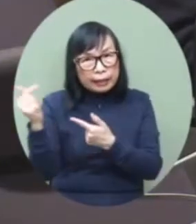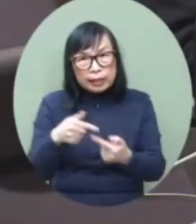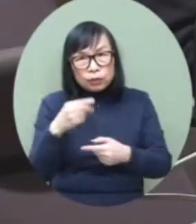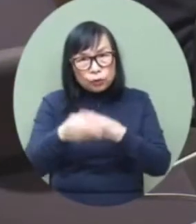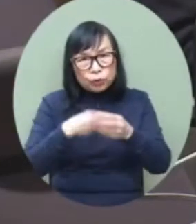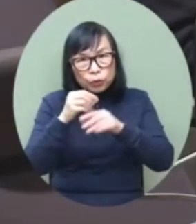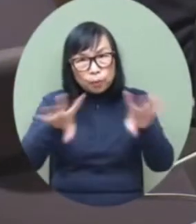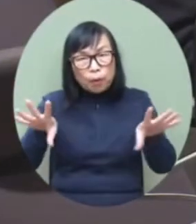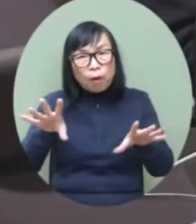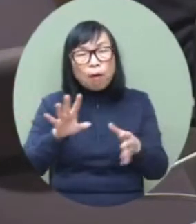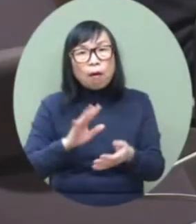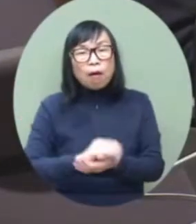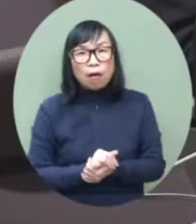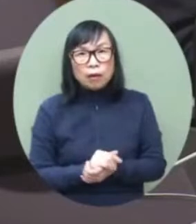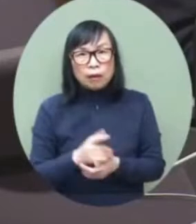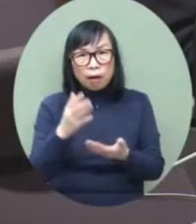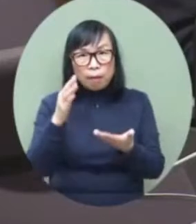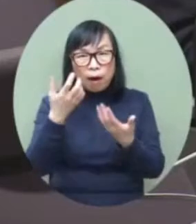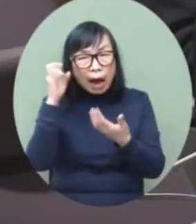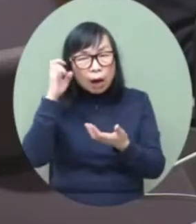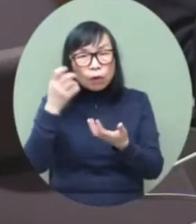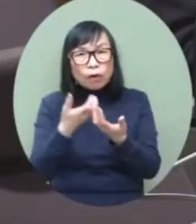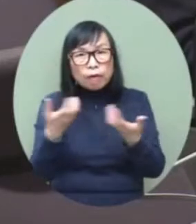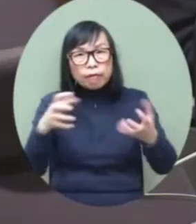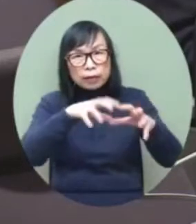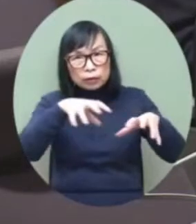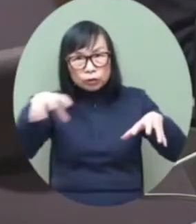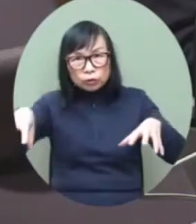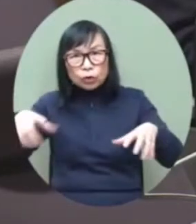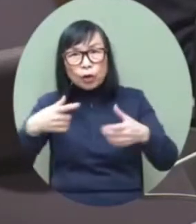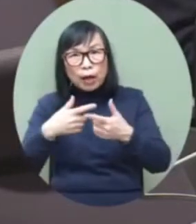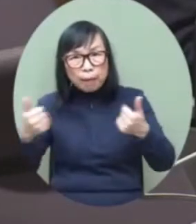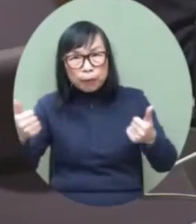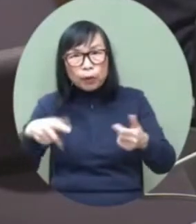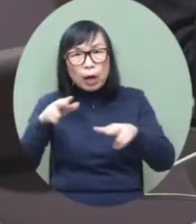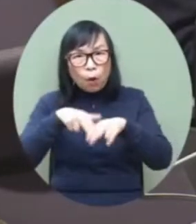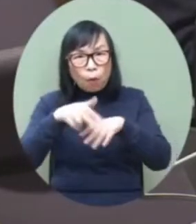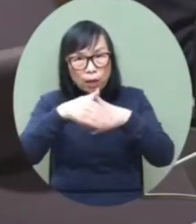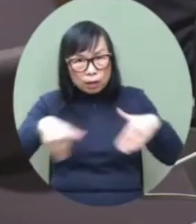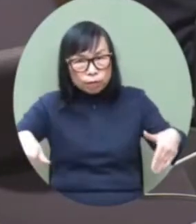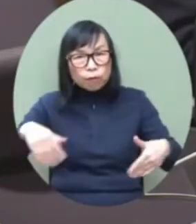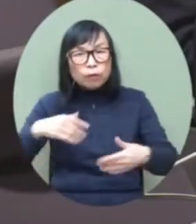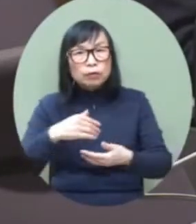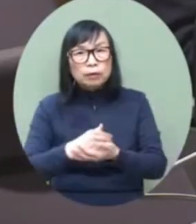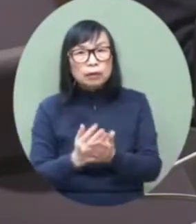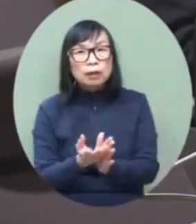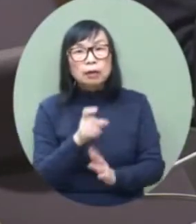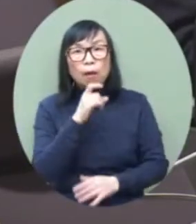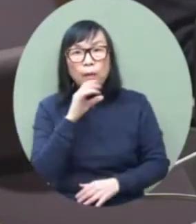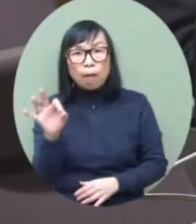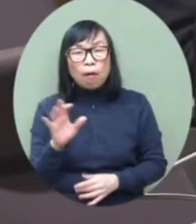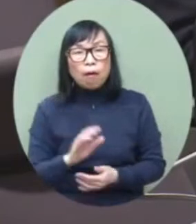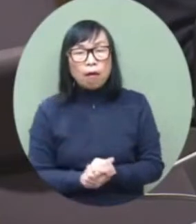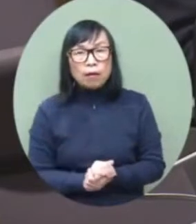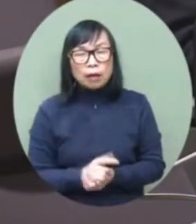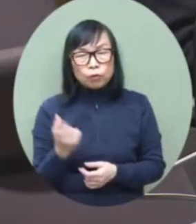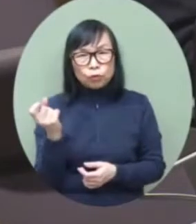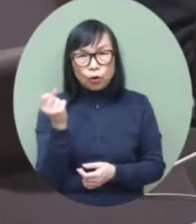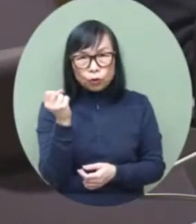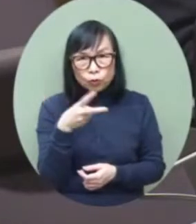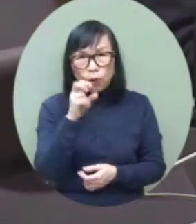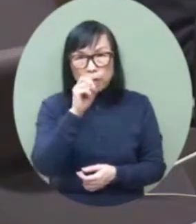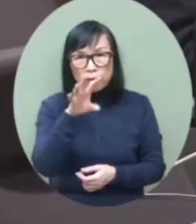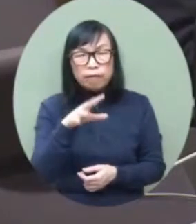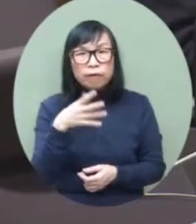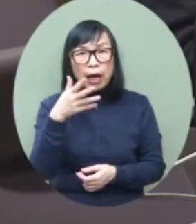carriers will be transmitting the disease in the community? Are you going to consider having lockdown for testing